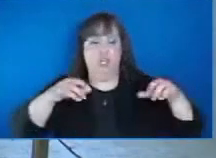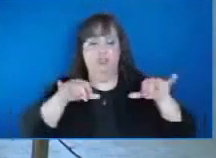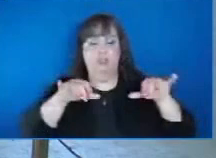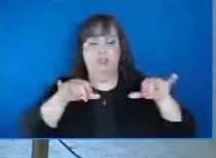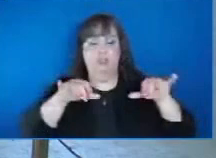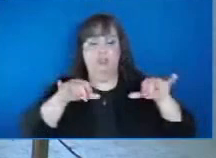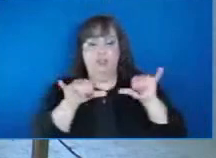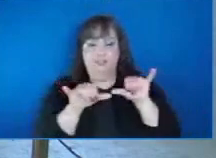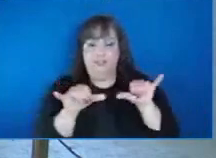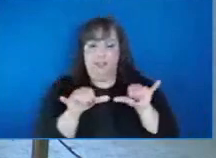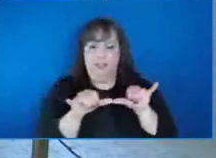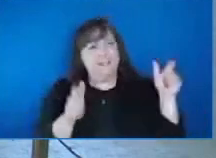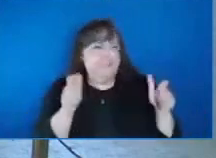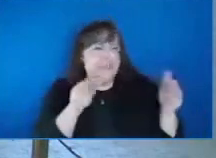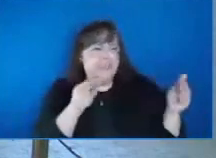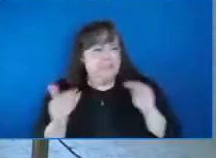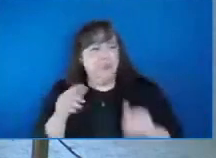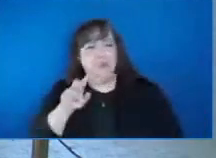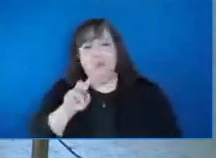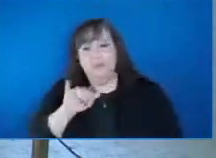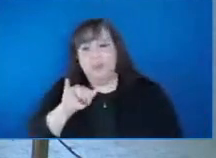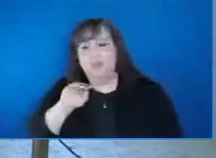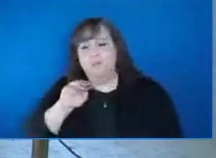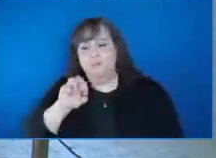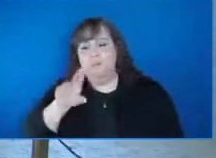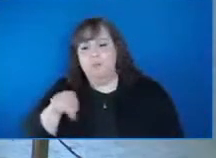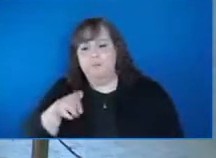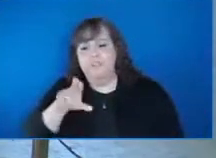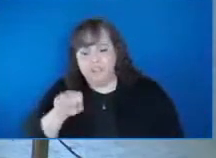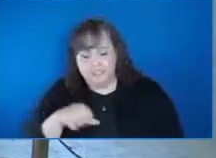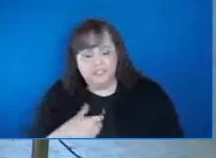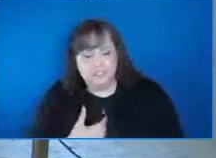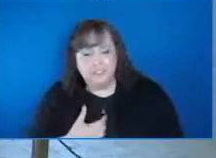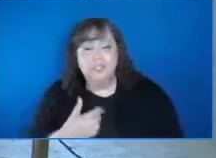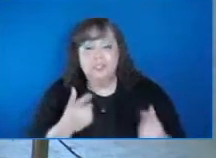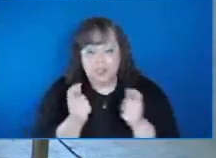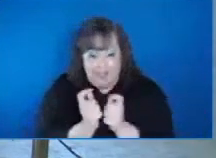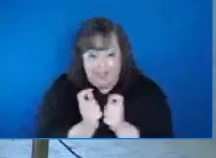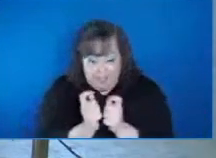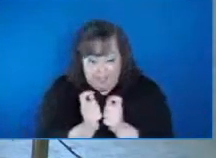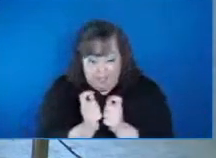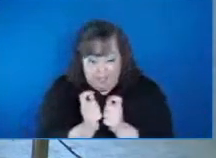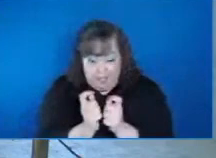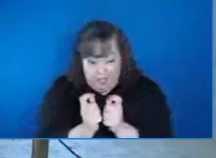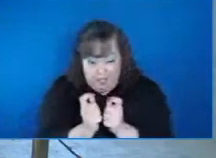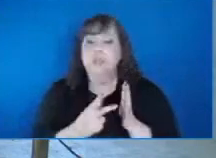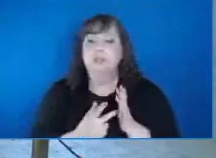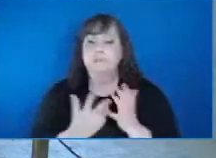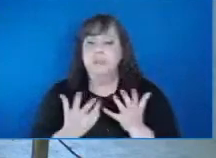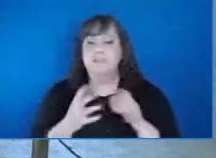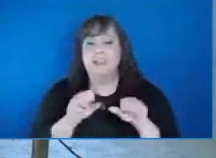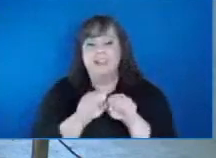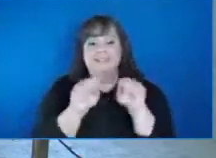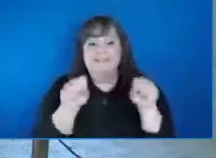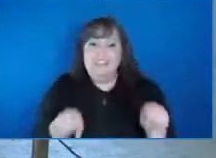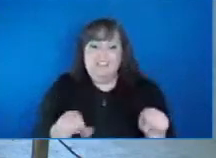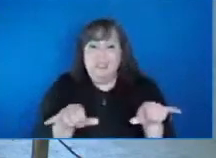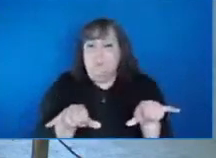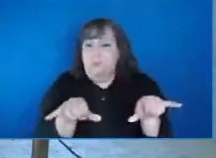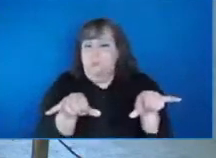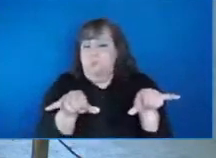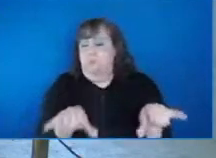we make this little change to Dimorphos, the overall momentum of this system is pretty much going to be the same. It will not even